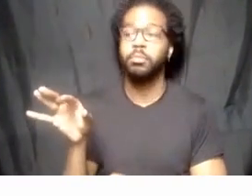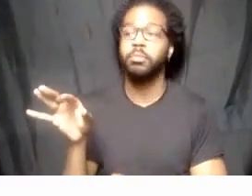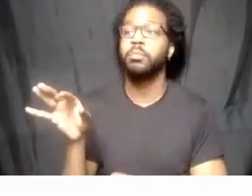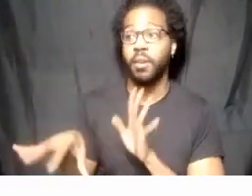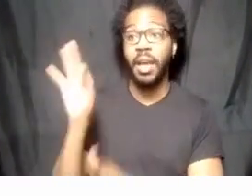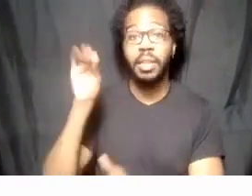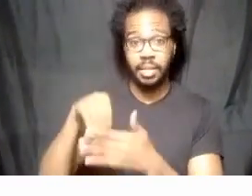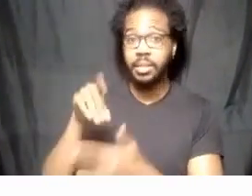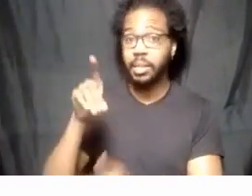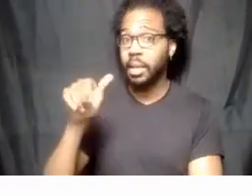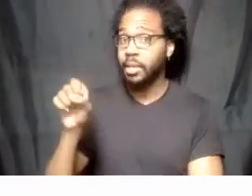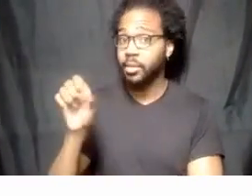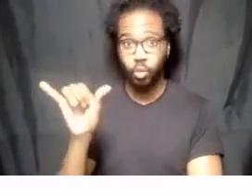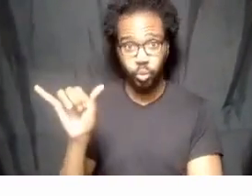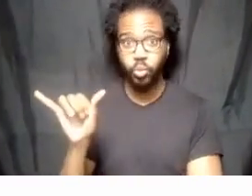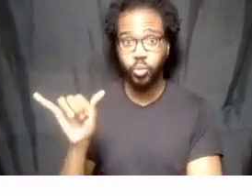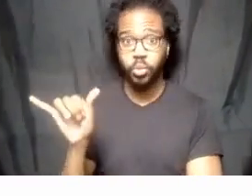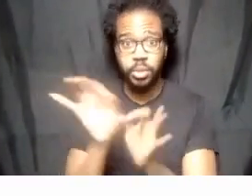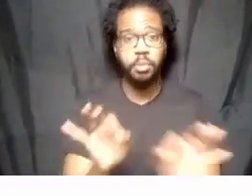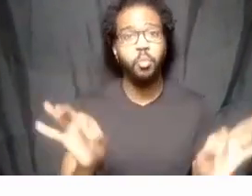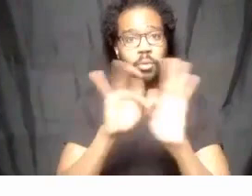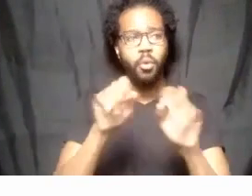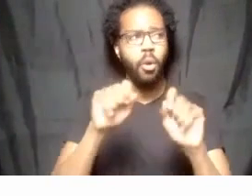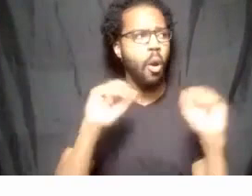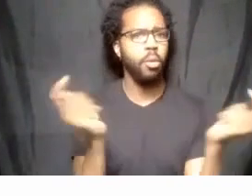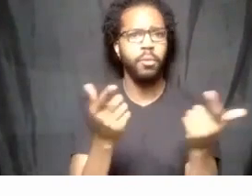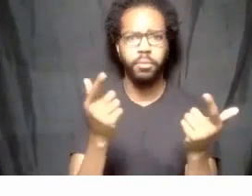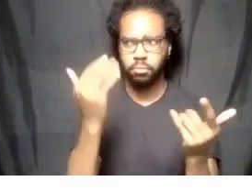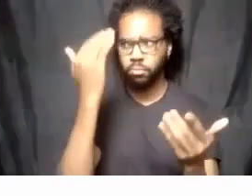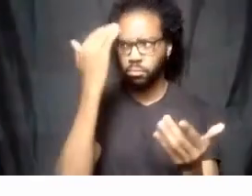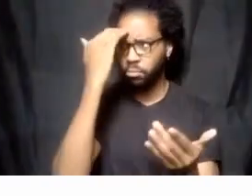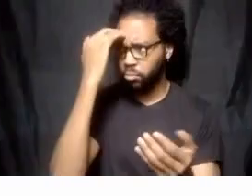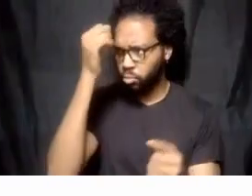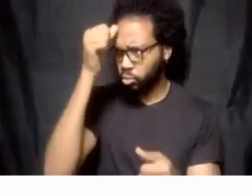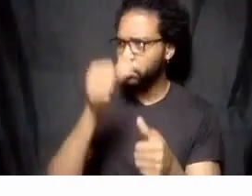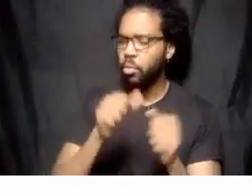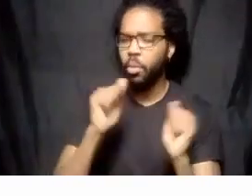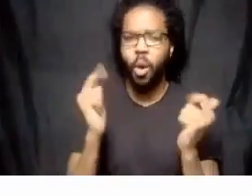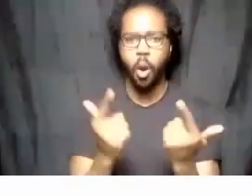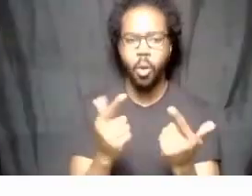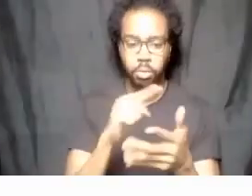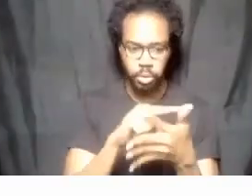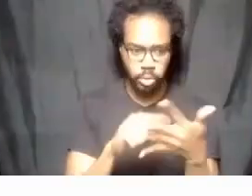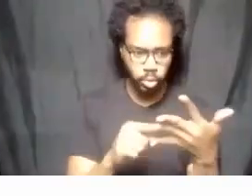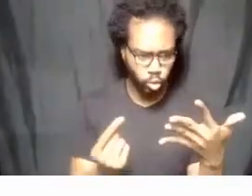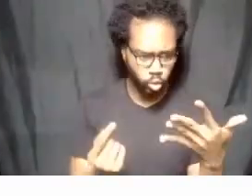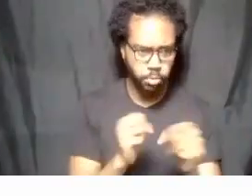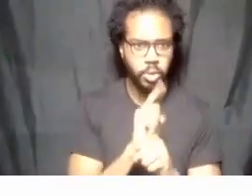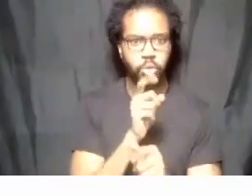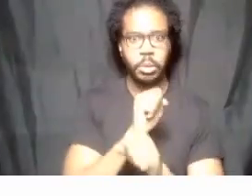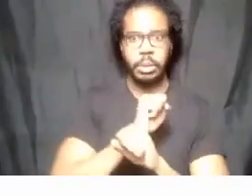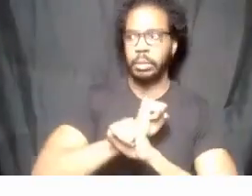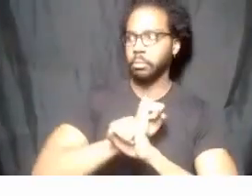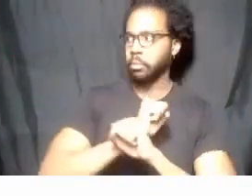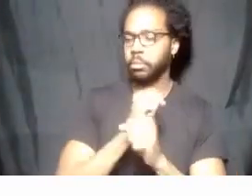as well, and the importance for all of us about remembering all of the measures that we need to be taking to protect